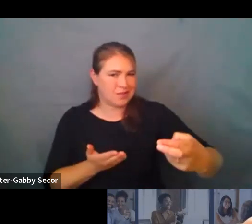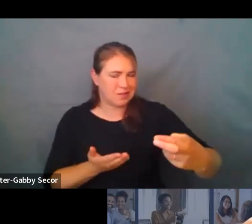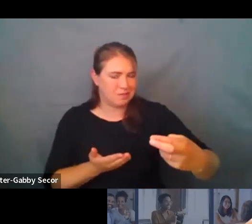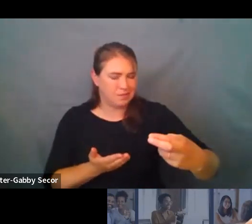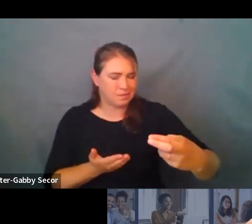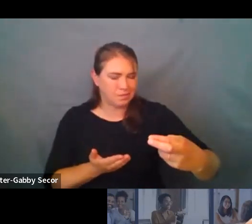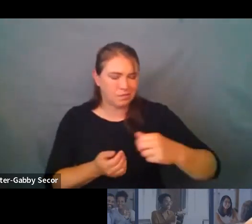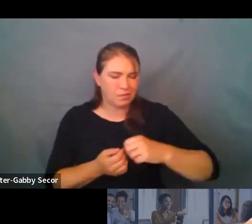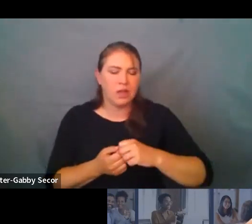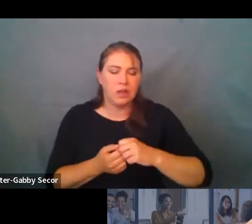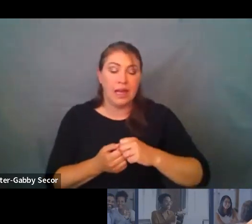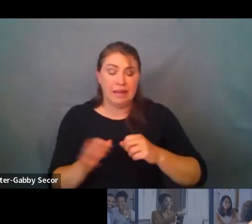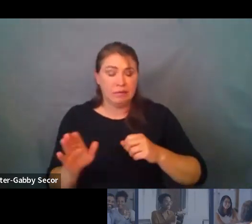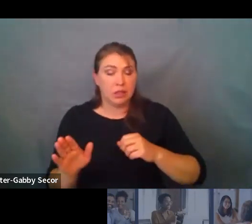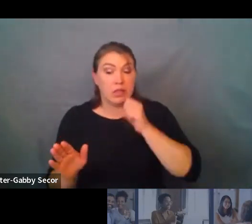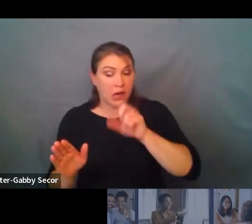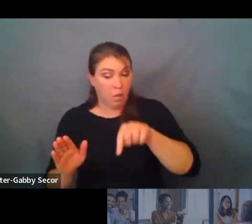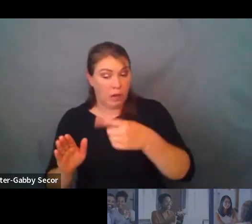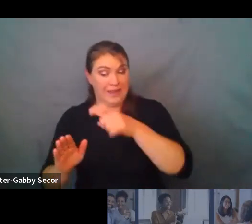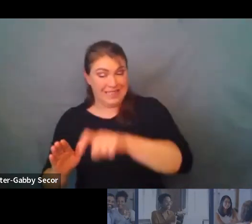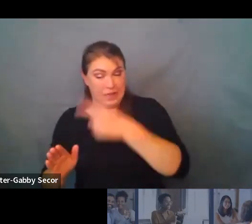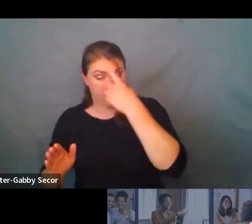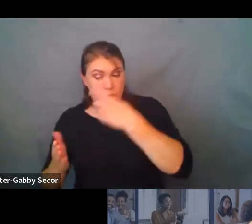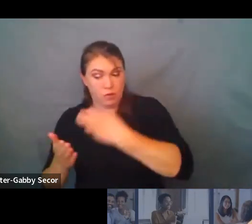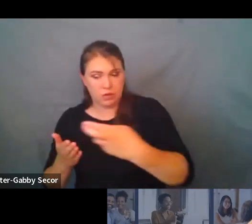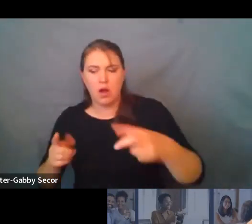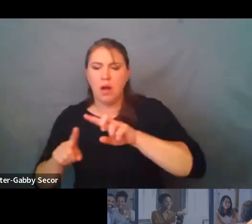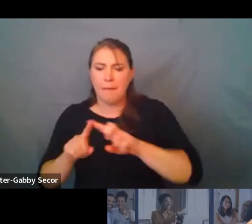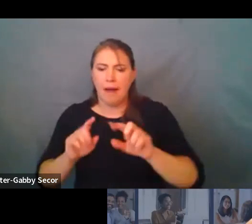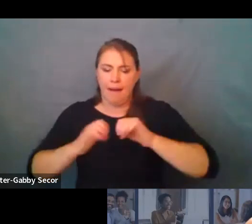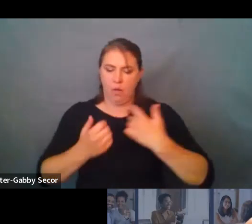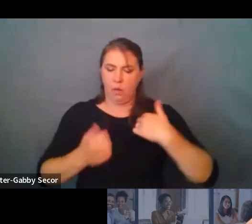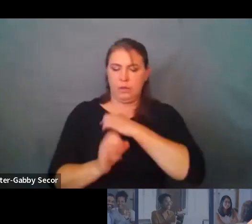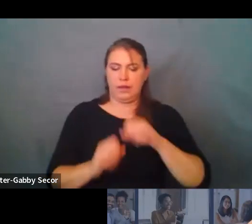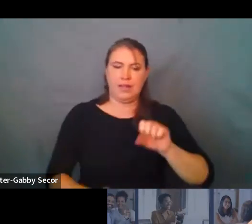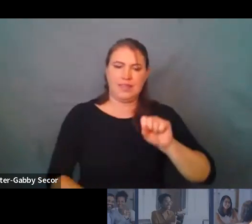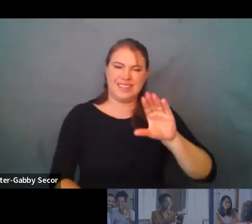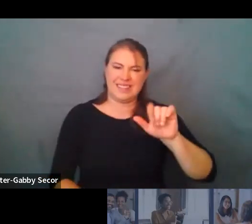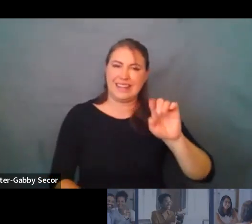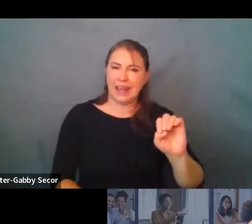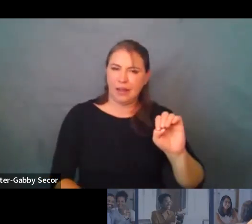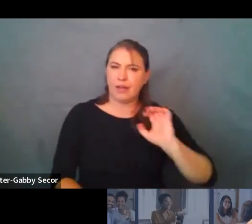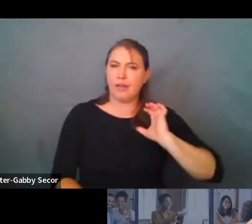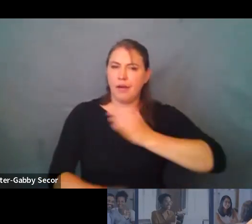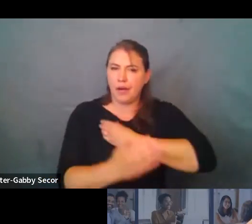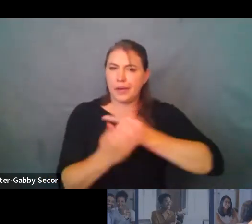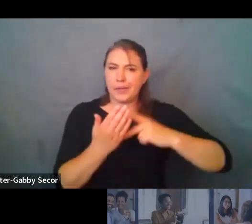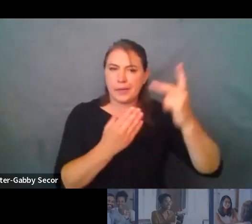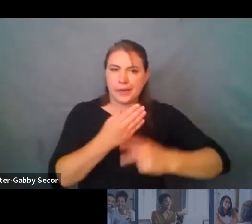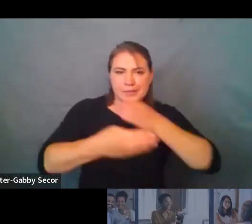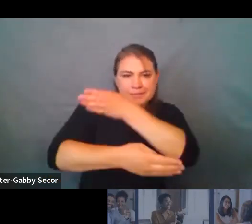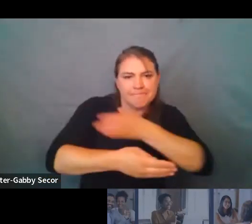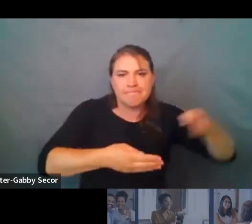well, the opportunity and the importance of scaling our programs. So I'm wondering about your thoughts on